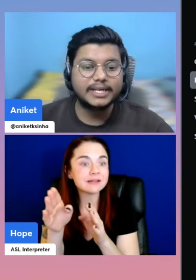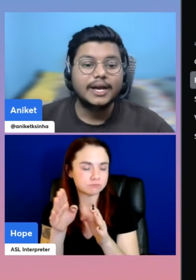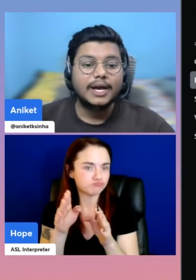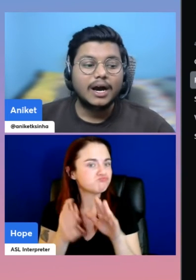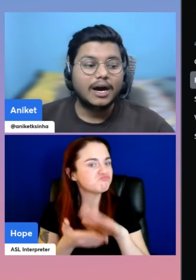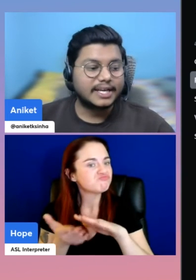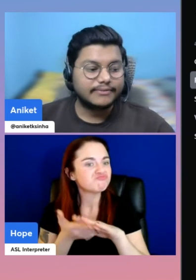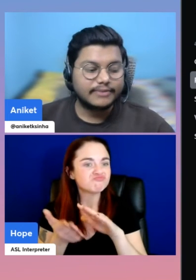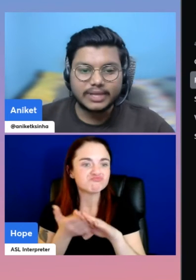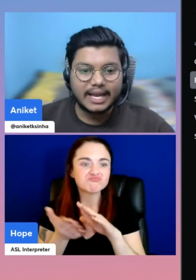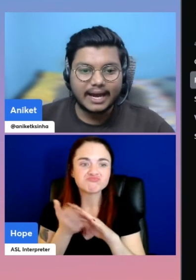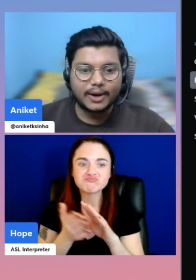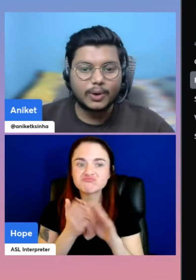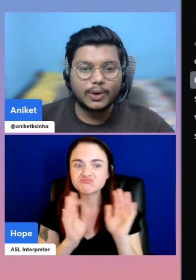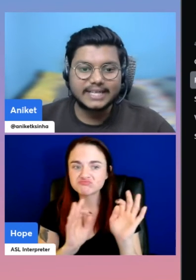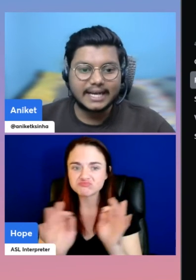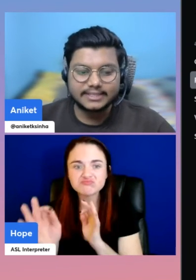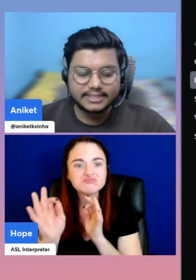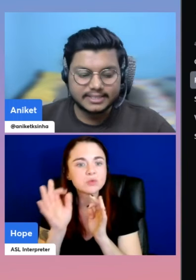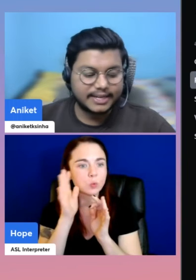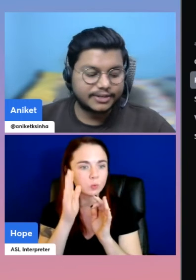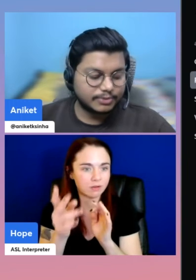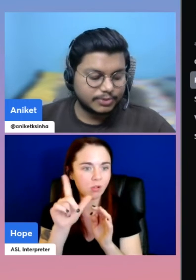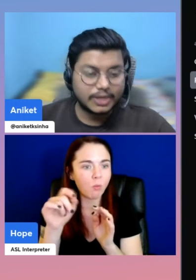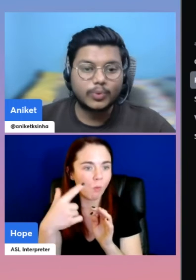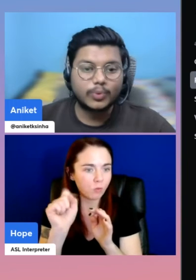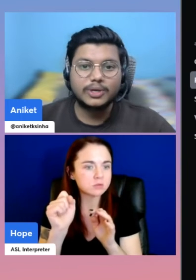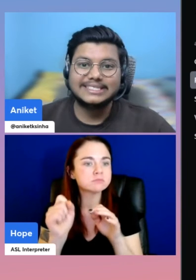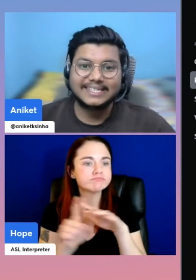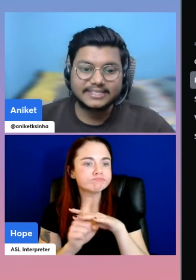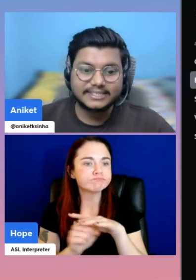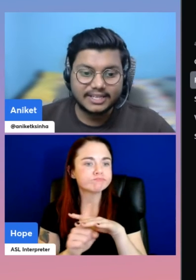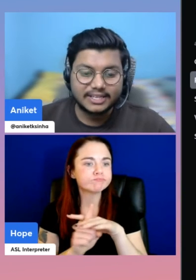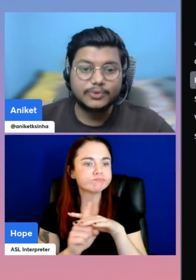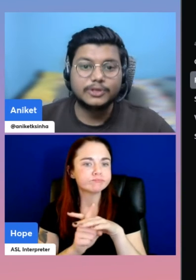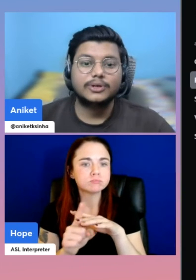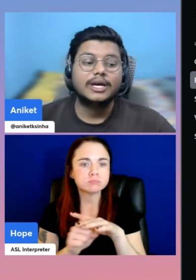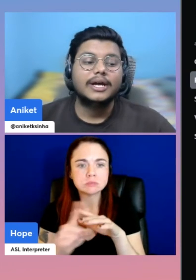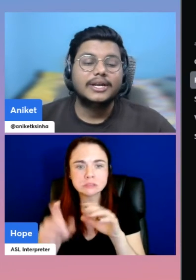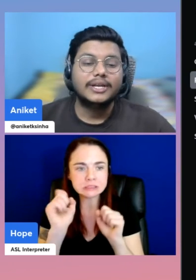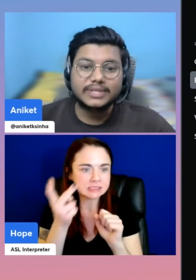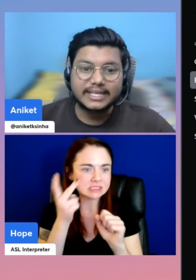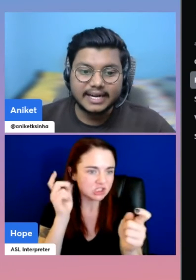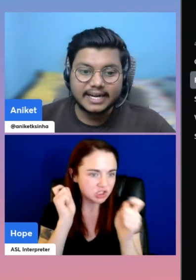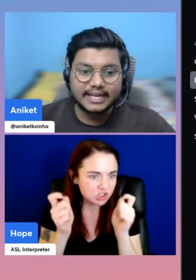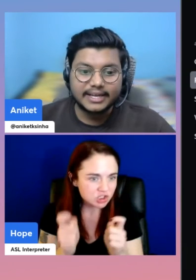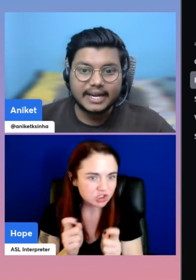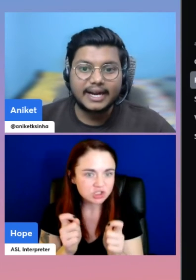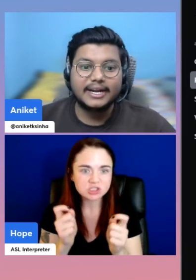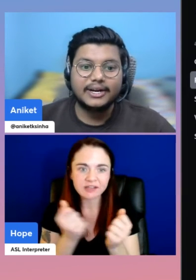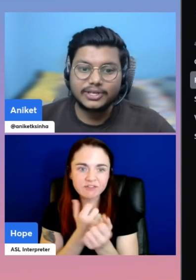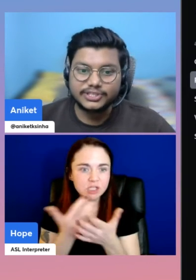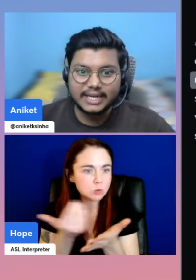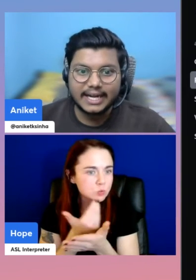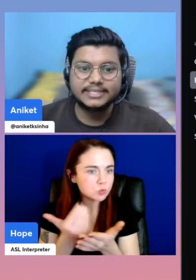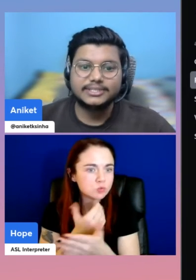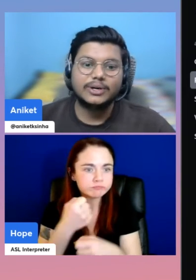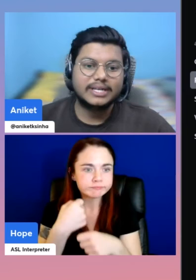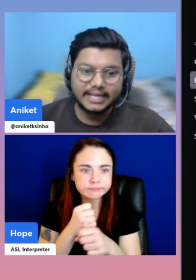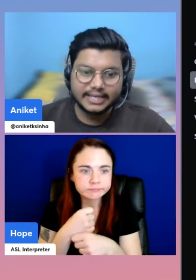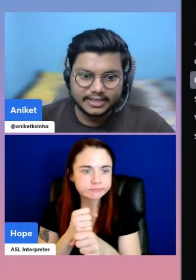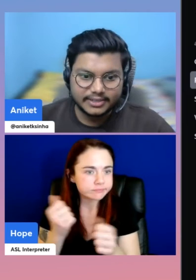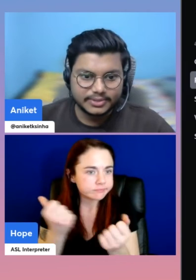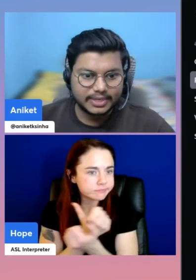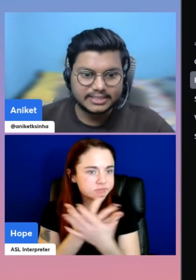would be giving you the logs as it is, like it will showing what all changes are there, what all new things are getting created or changed